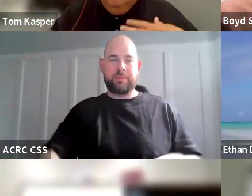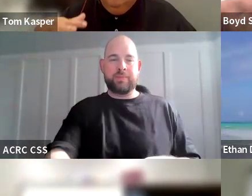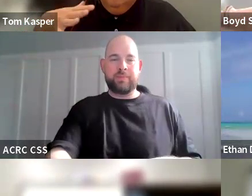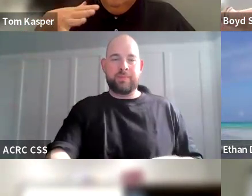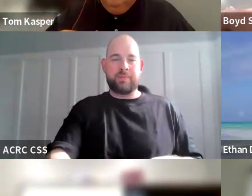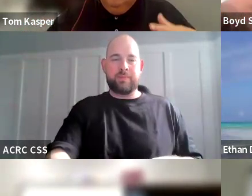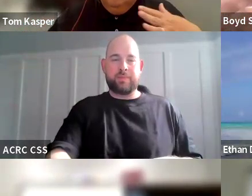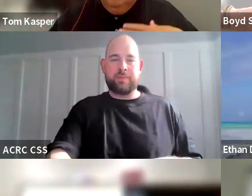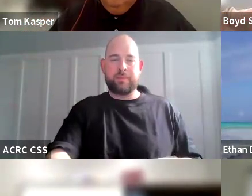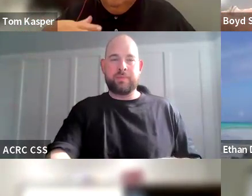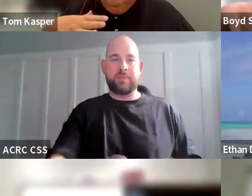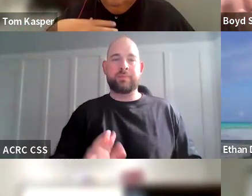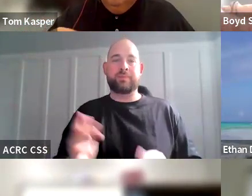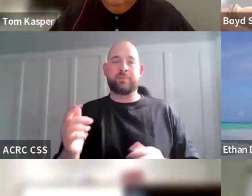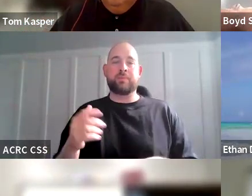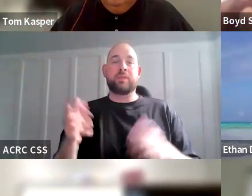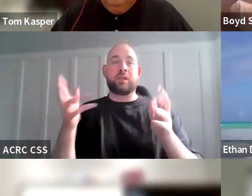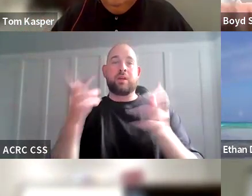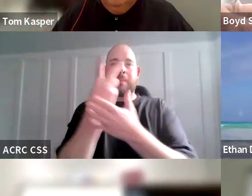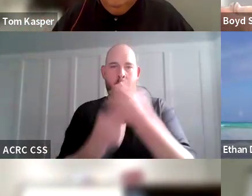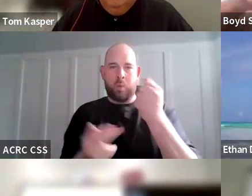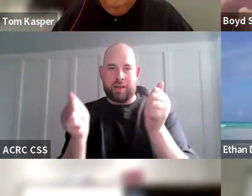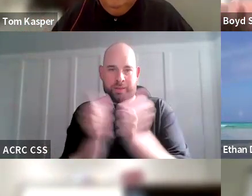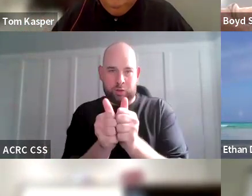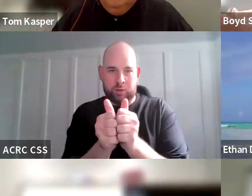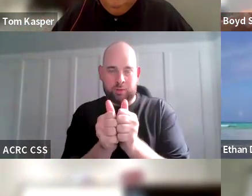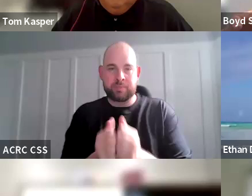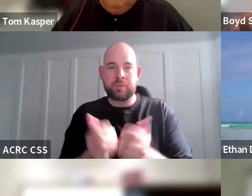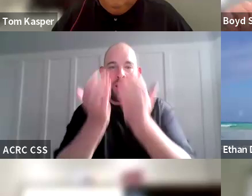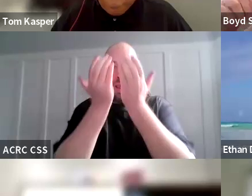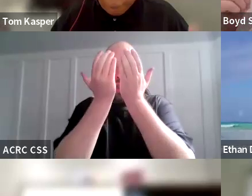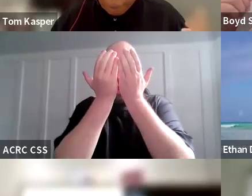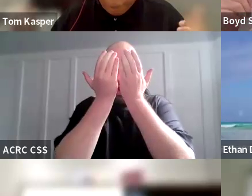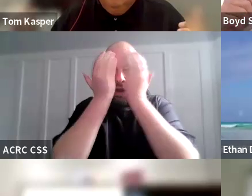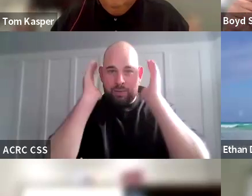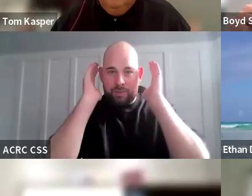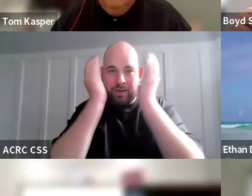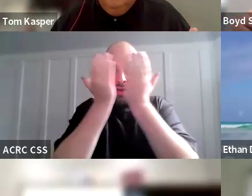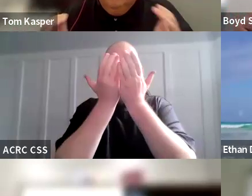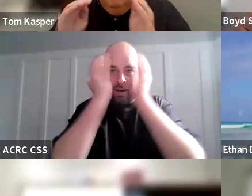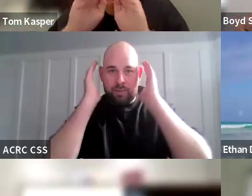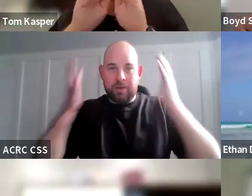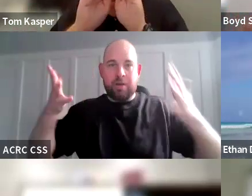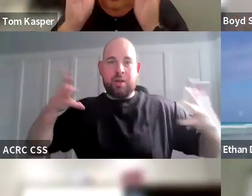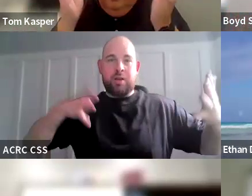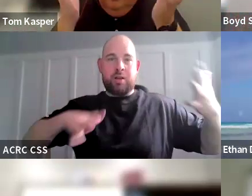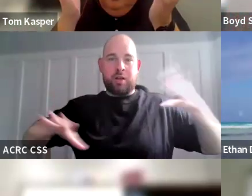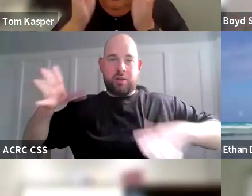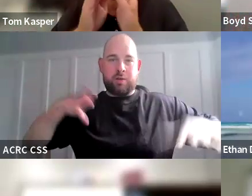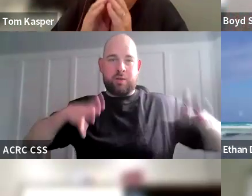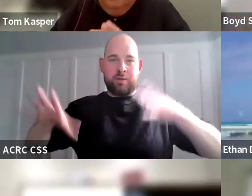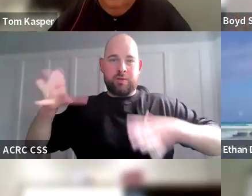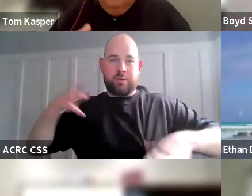Alternating hands, touching our thumbs to our chest. Both hands are open. Now, when we do both together, it means